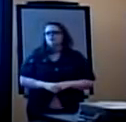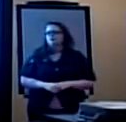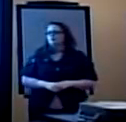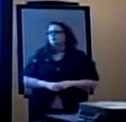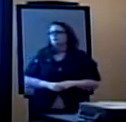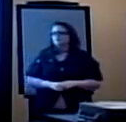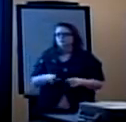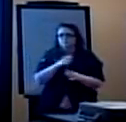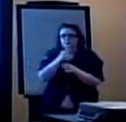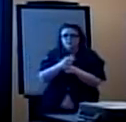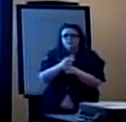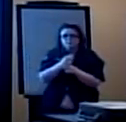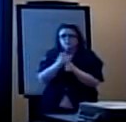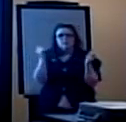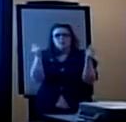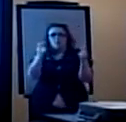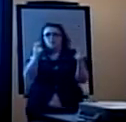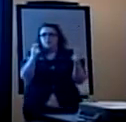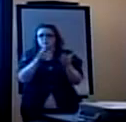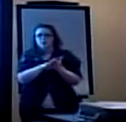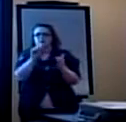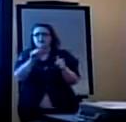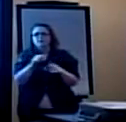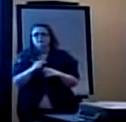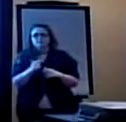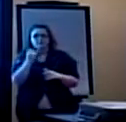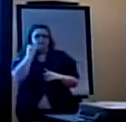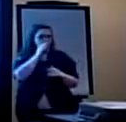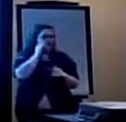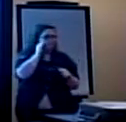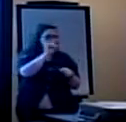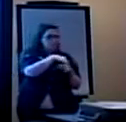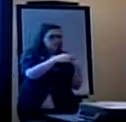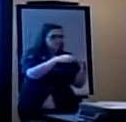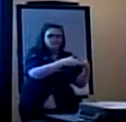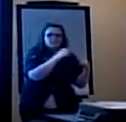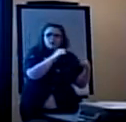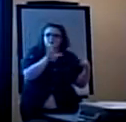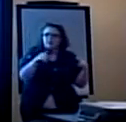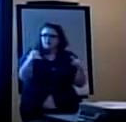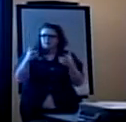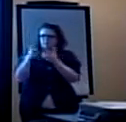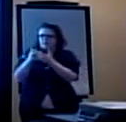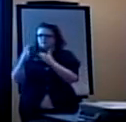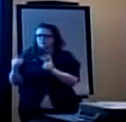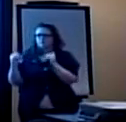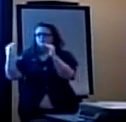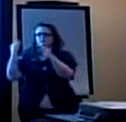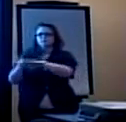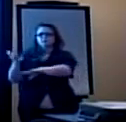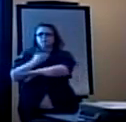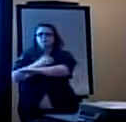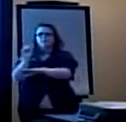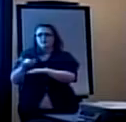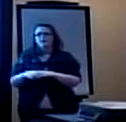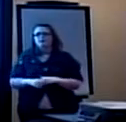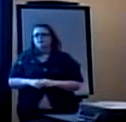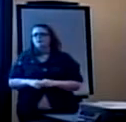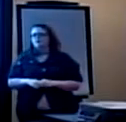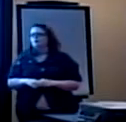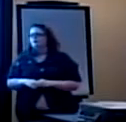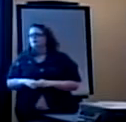Right? We all could. This is not something that's just good for Aboriginal people. It's good for everybody else too. Also looking at how professional